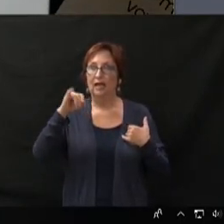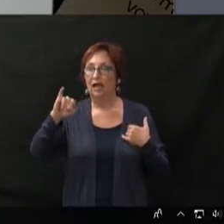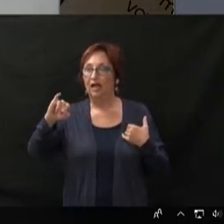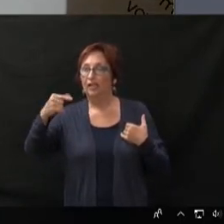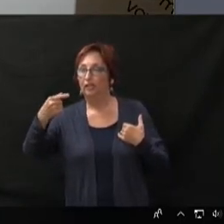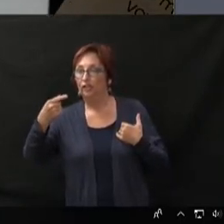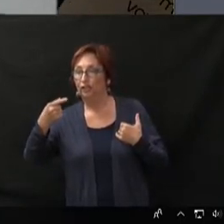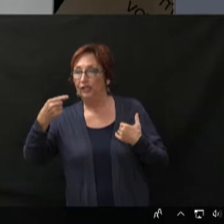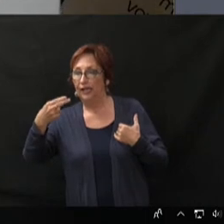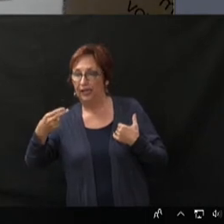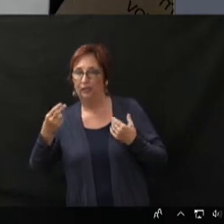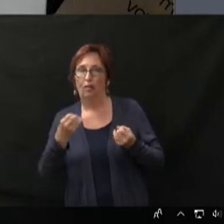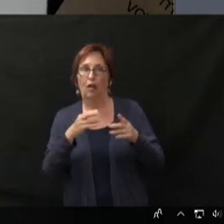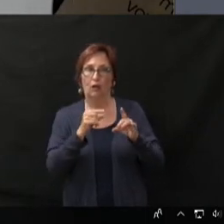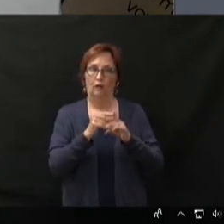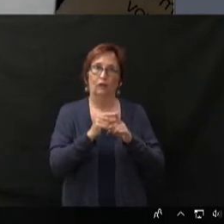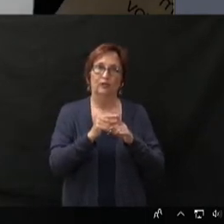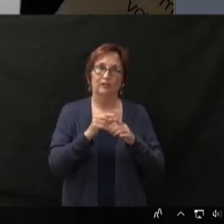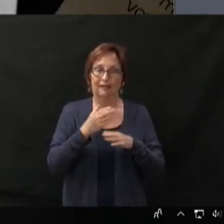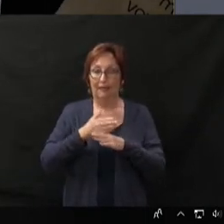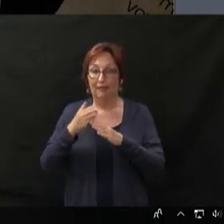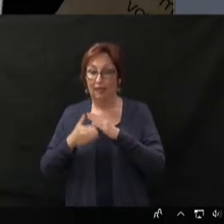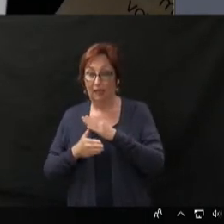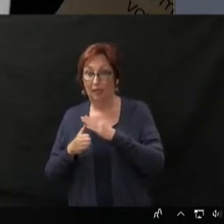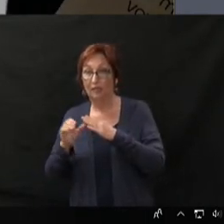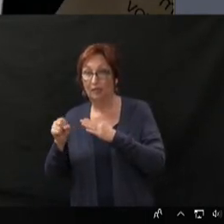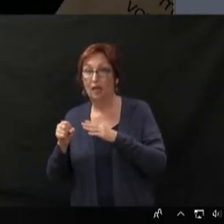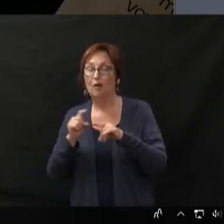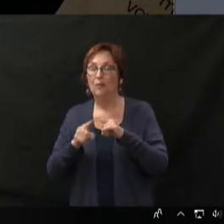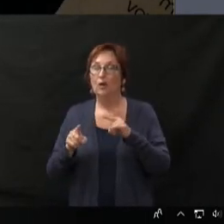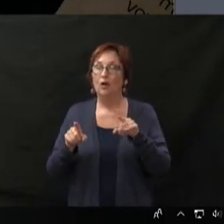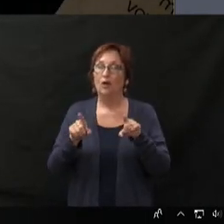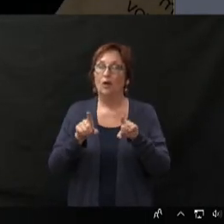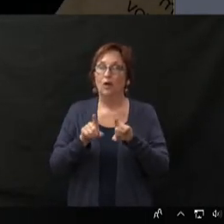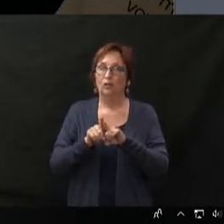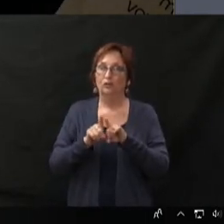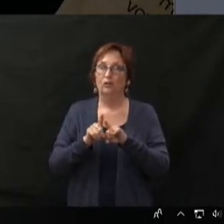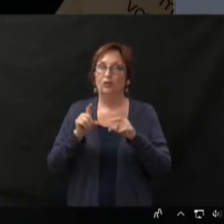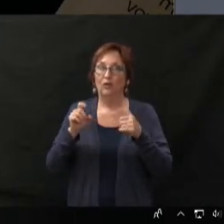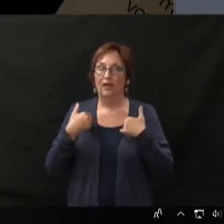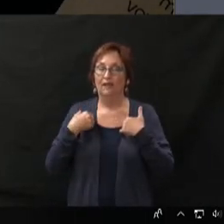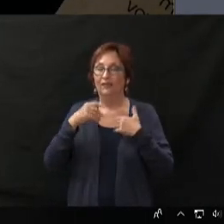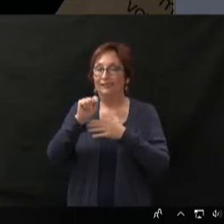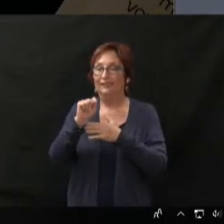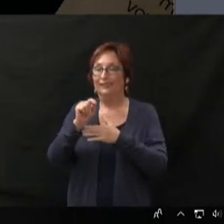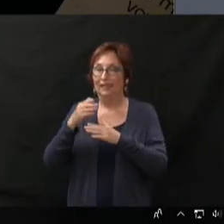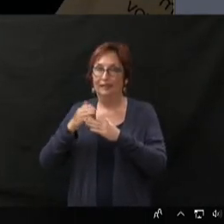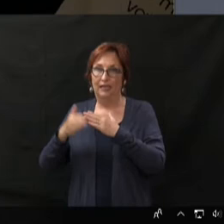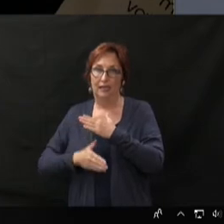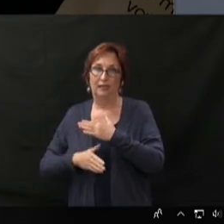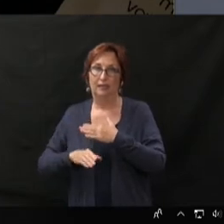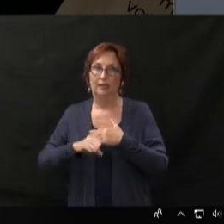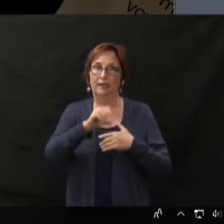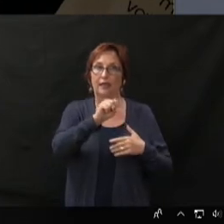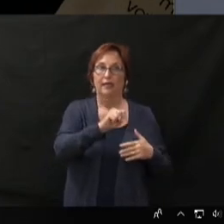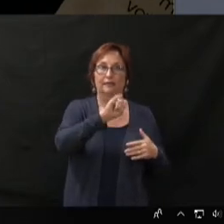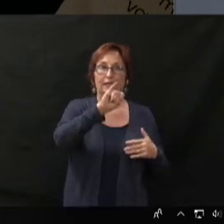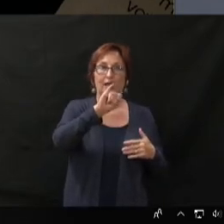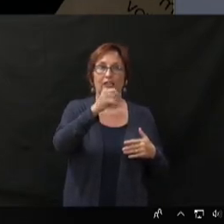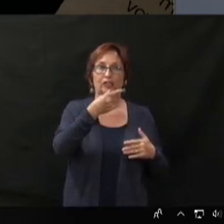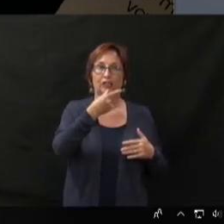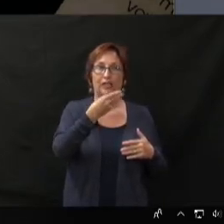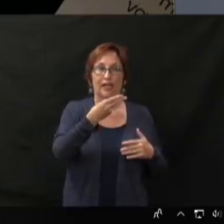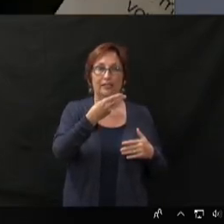It can be at the end, but it also can be followed by a T. and sight, night, fight, flight,